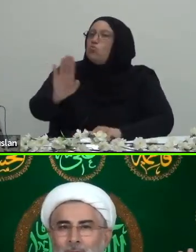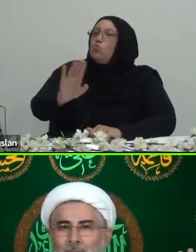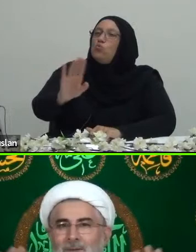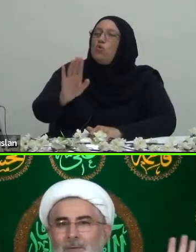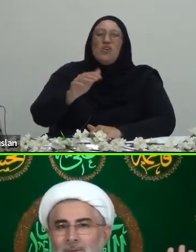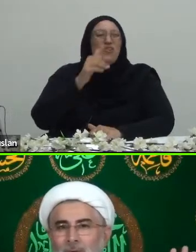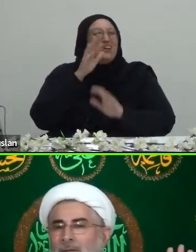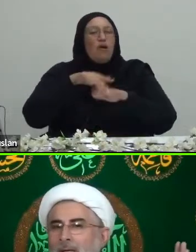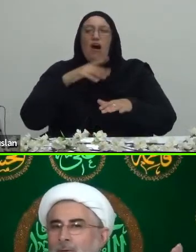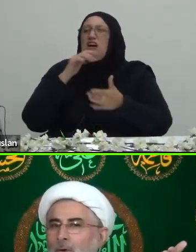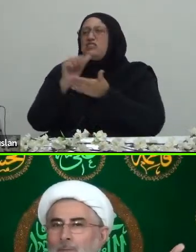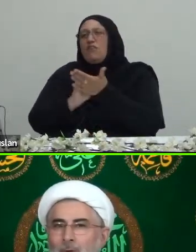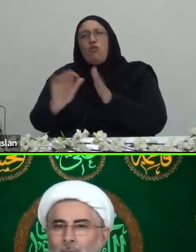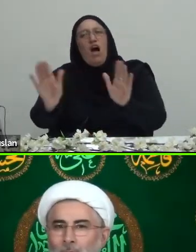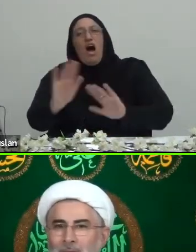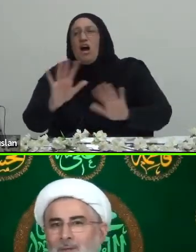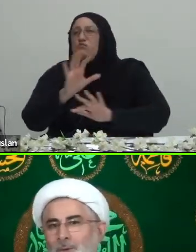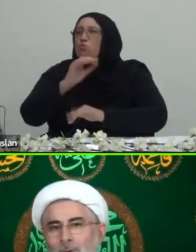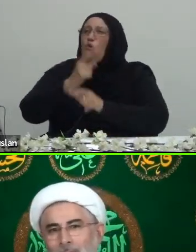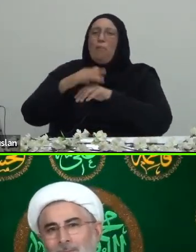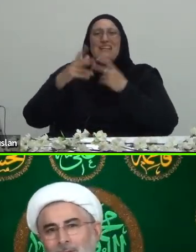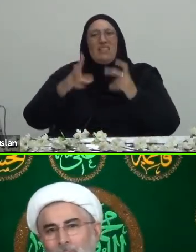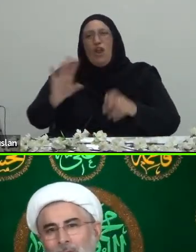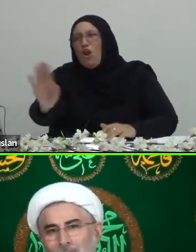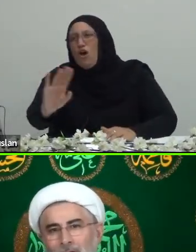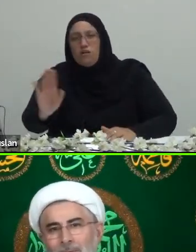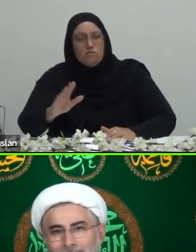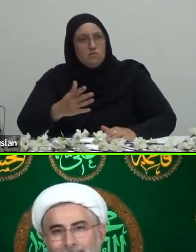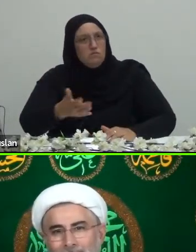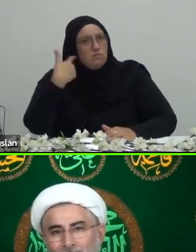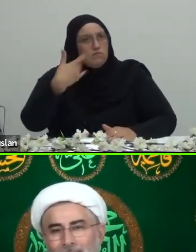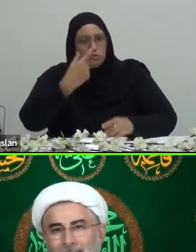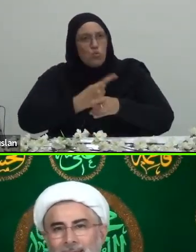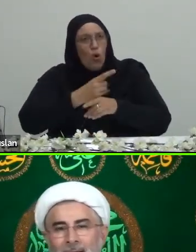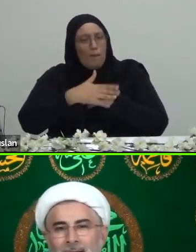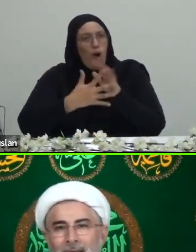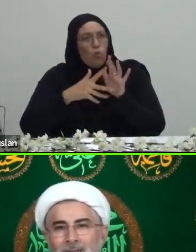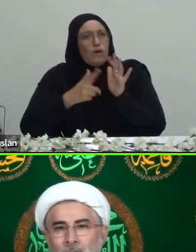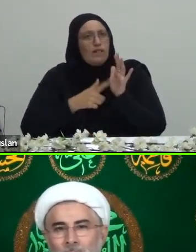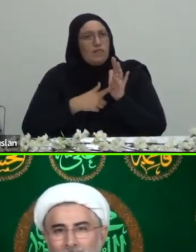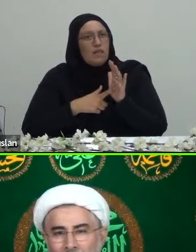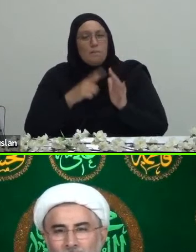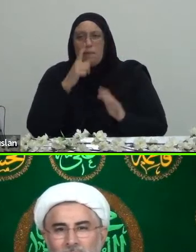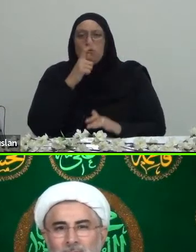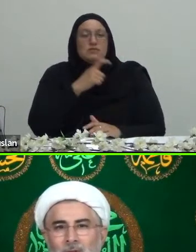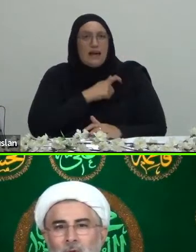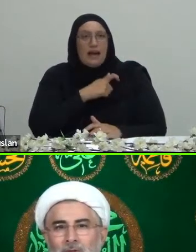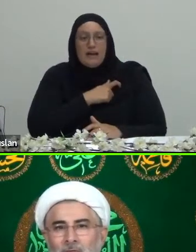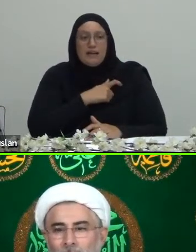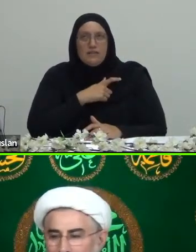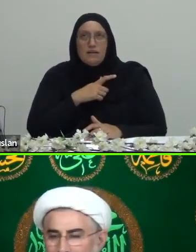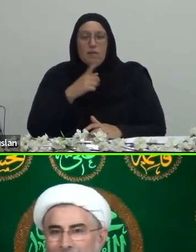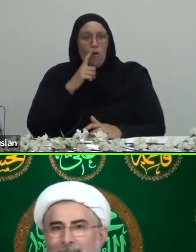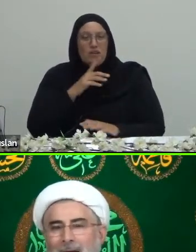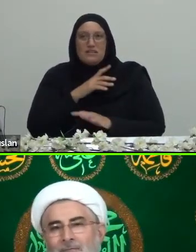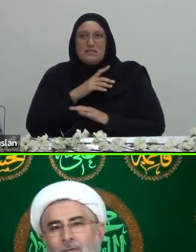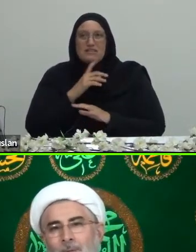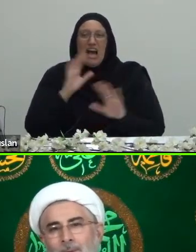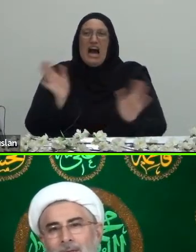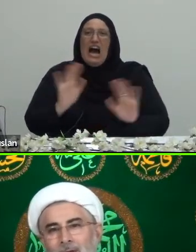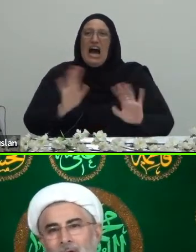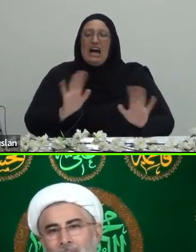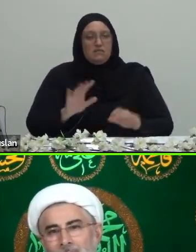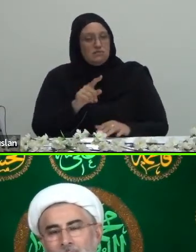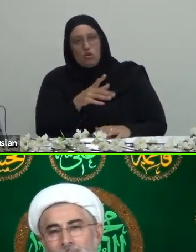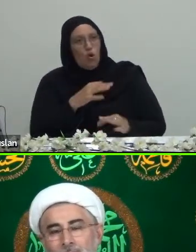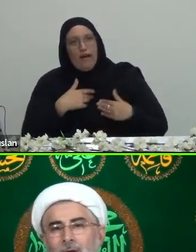talk about this, mom, don't. No, by all means, talk about the will time and again, time and again. It's so healthy spiritually for me and for